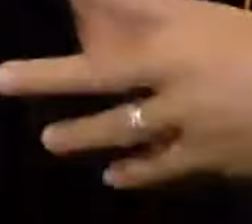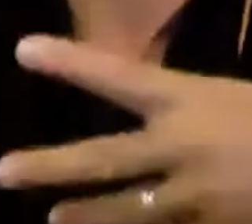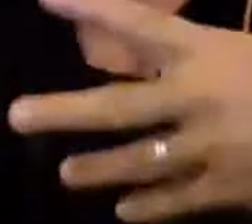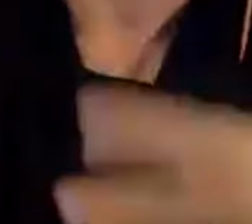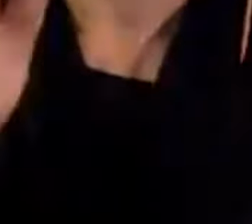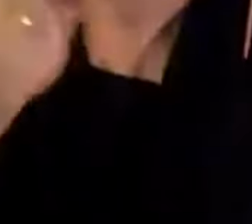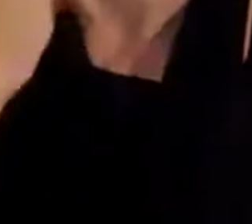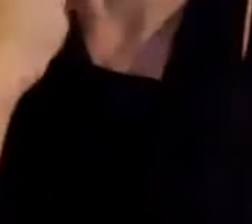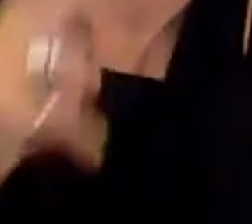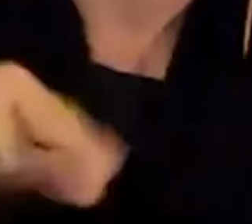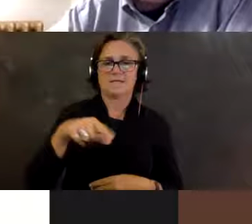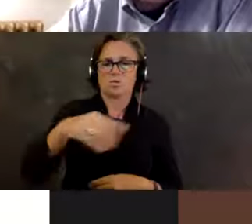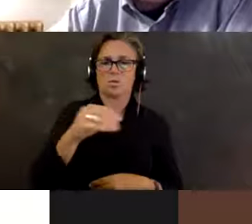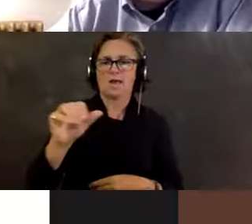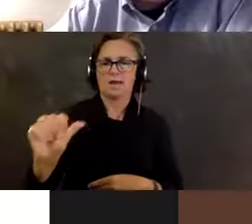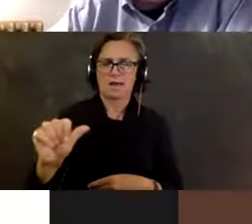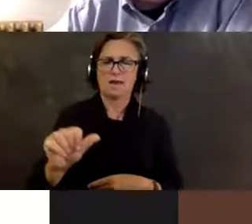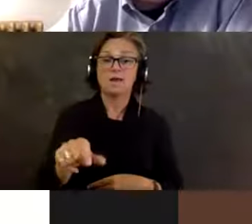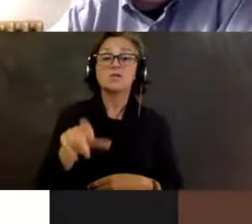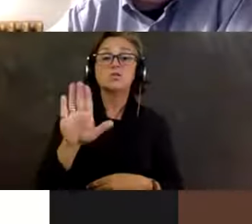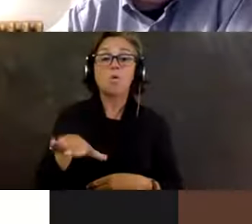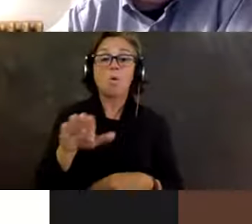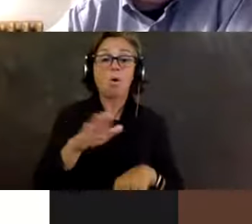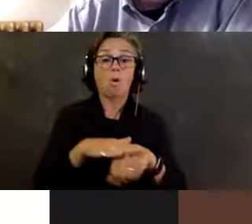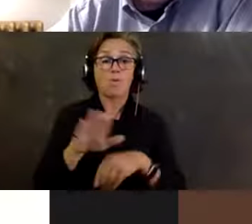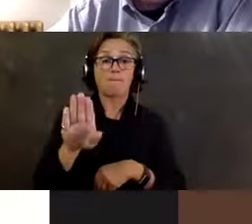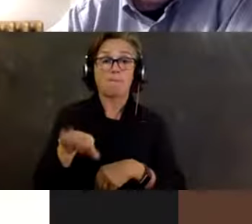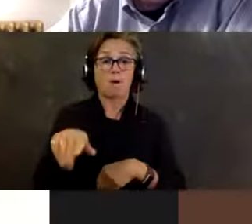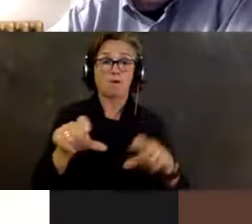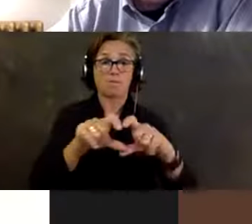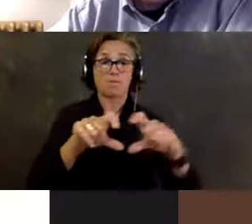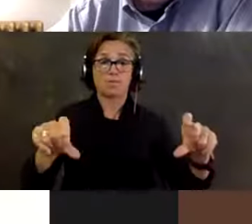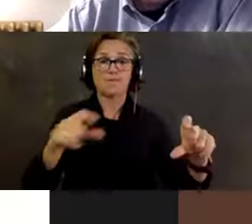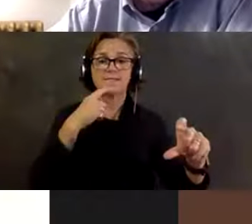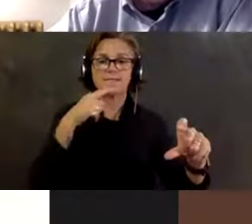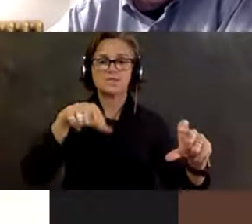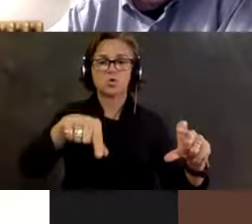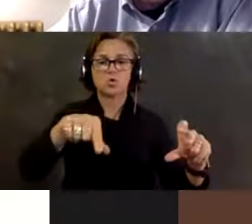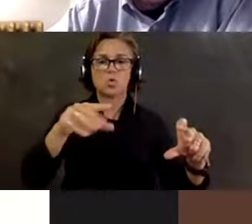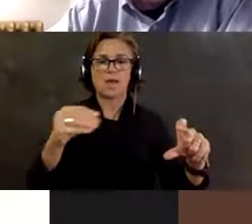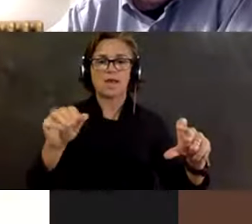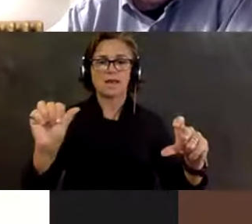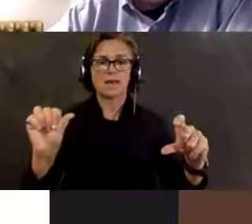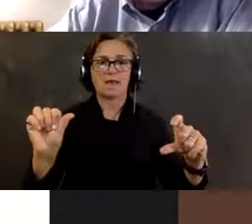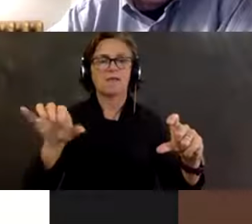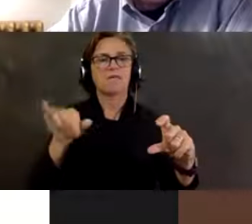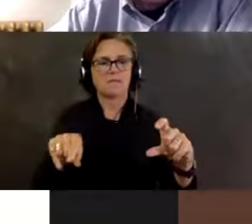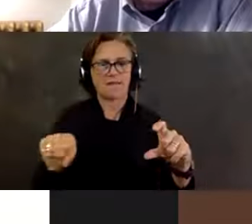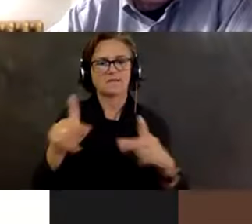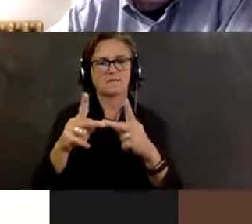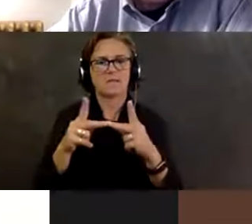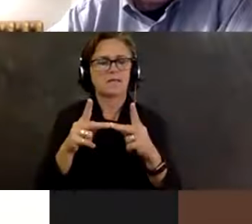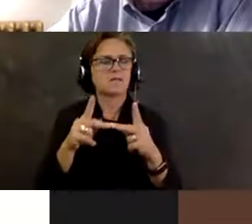here. So at the bottom of your screen is a tab and Q&A, and that's where you can type